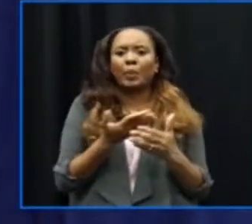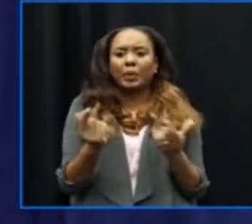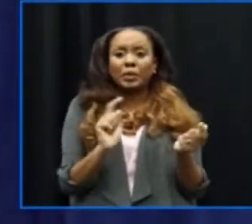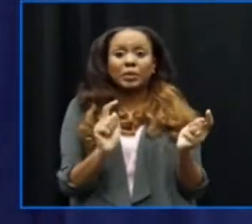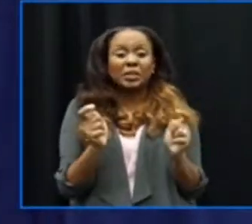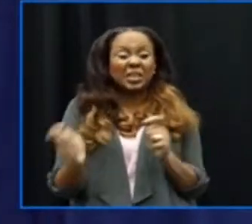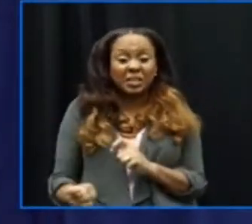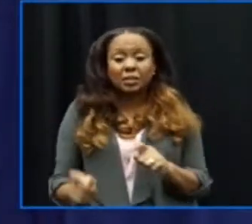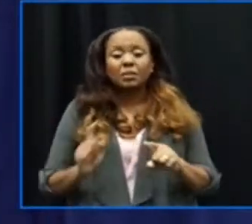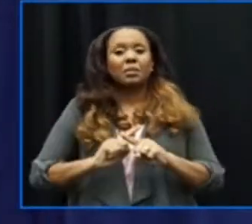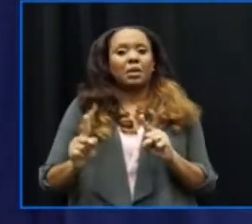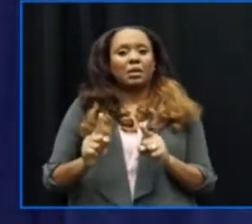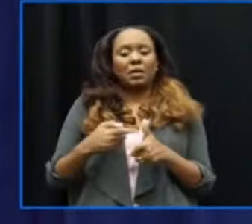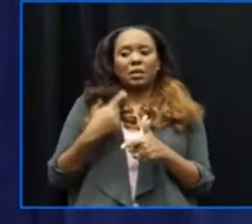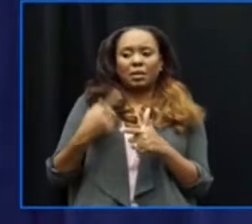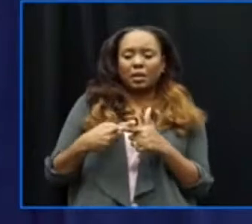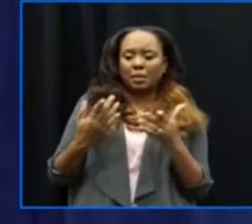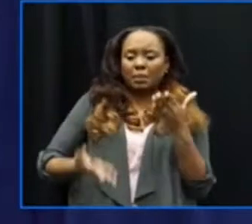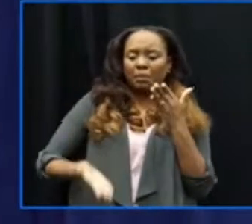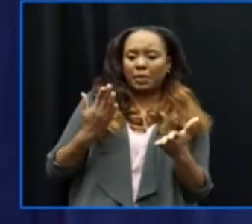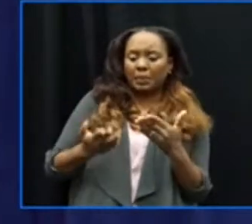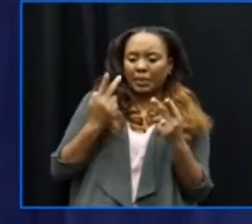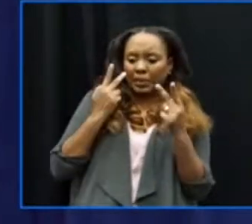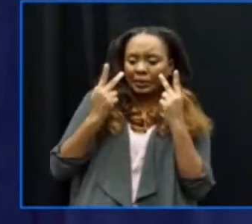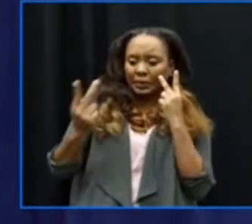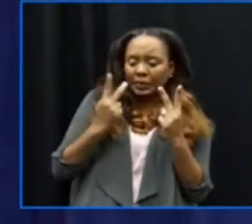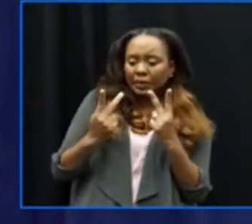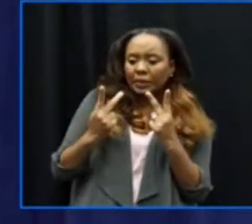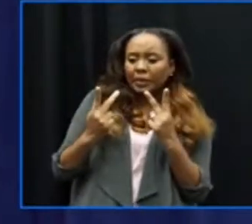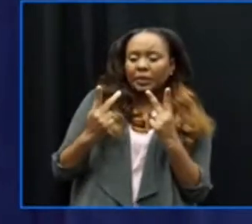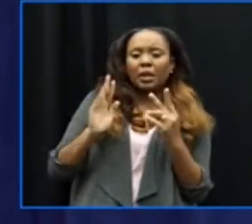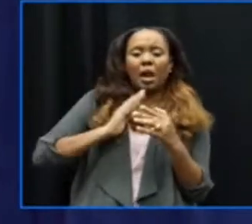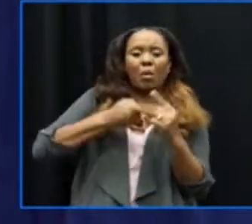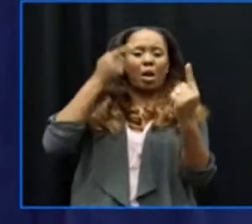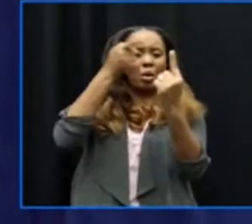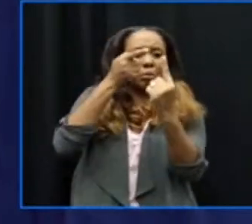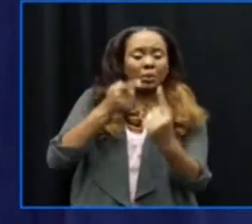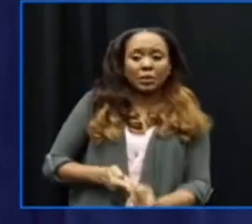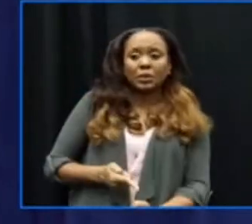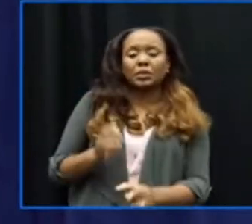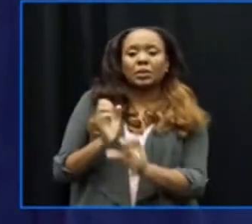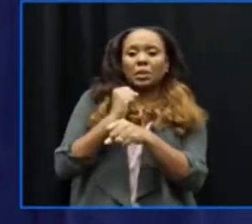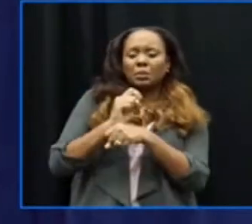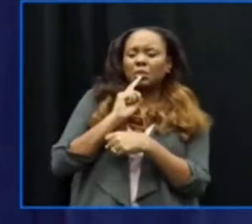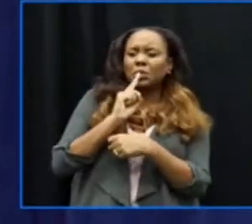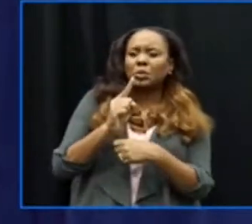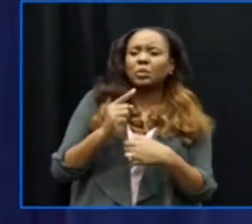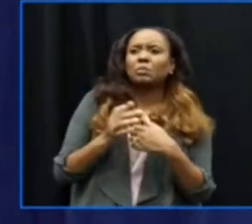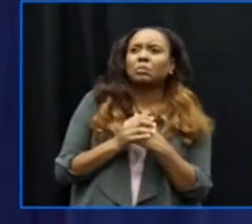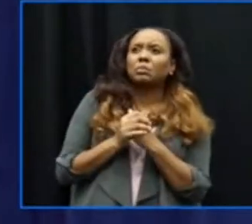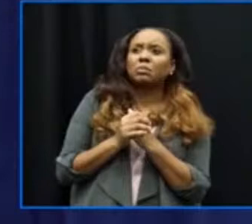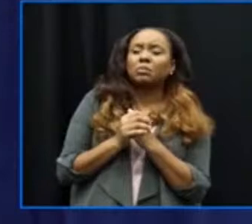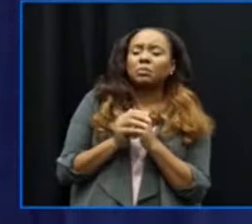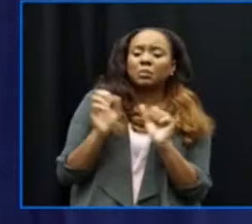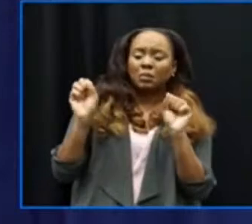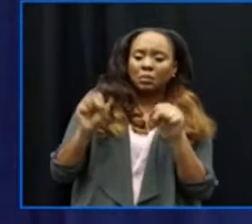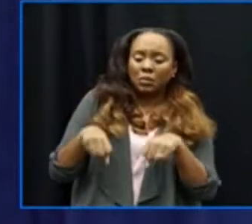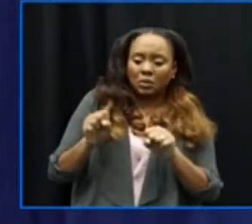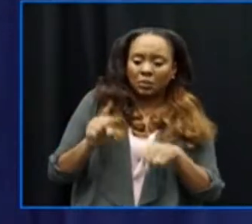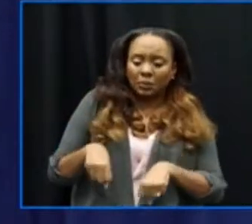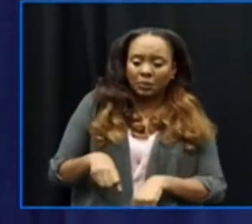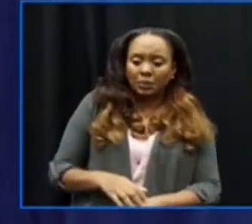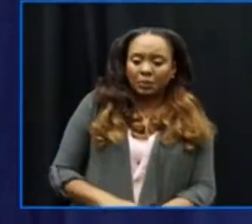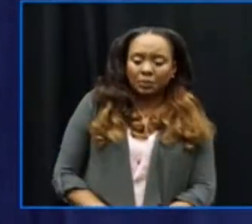chance for us to look at the objectives, set some objectives, look at the possibilities, and